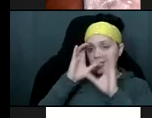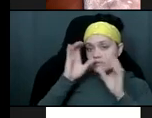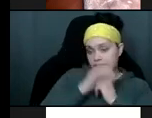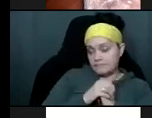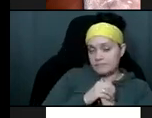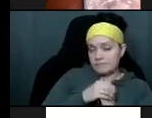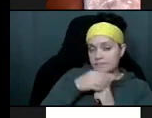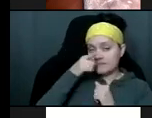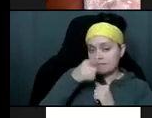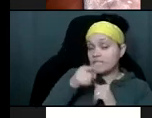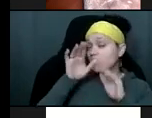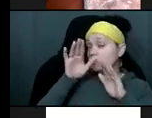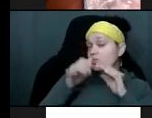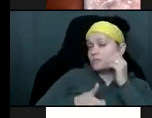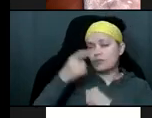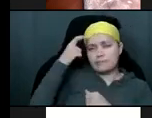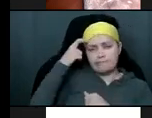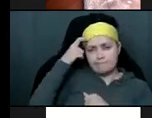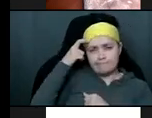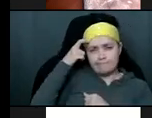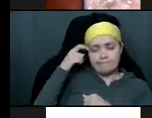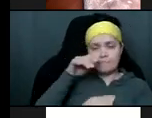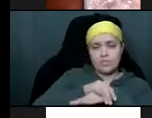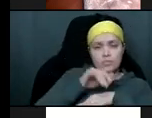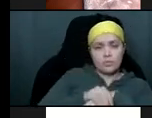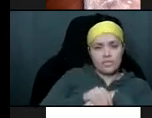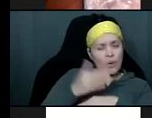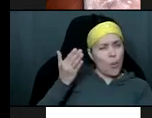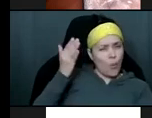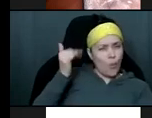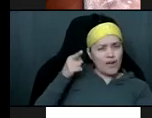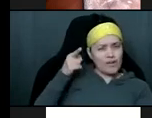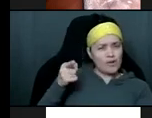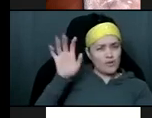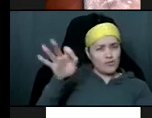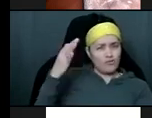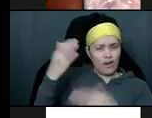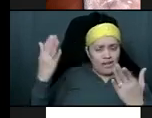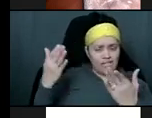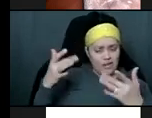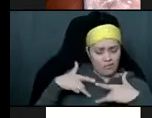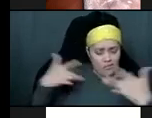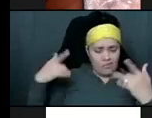And this was greatly puzzling to the British. Why are you French here? What's going on?